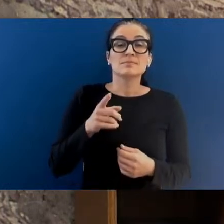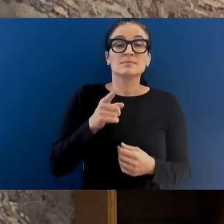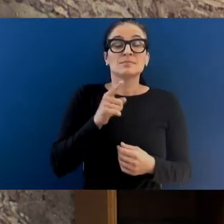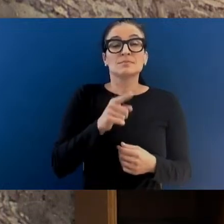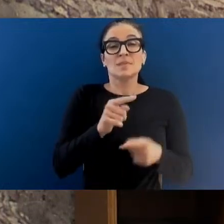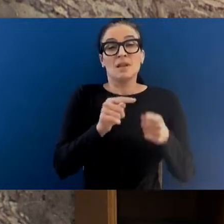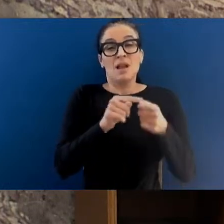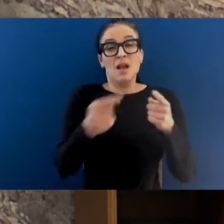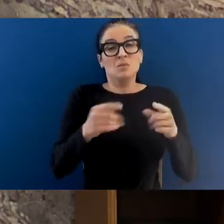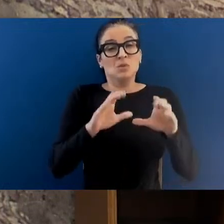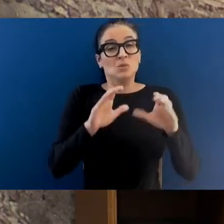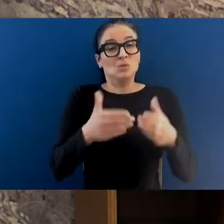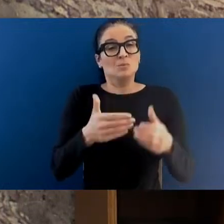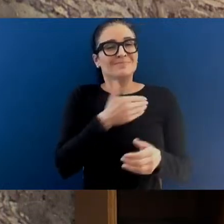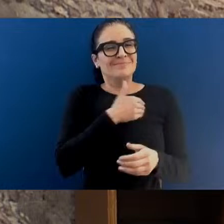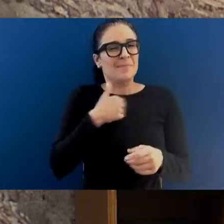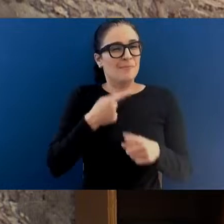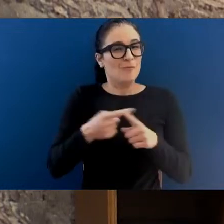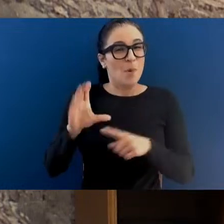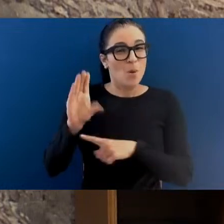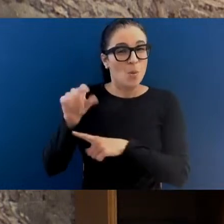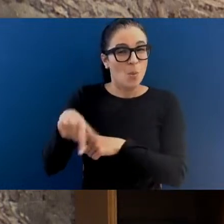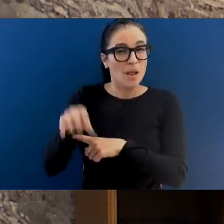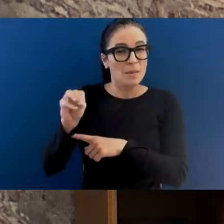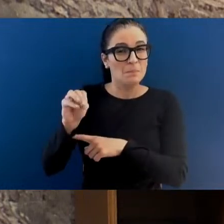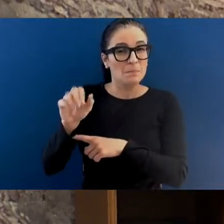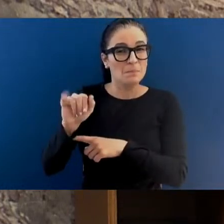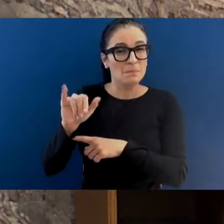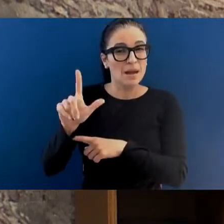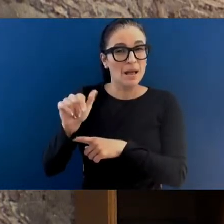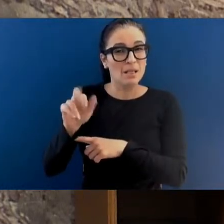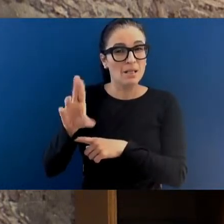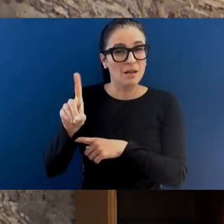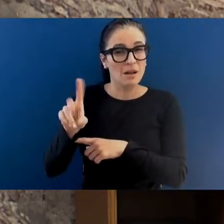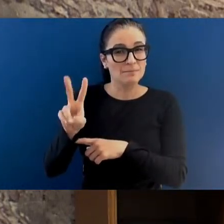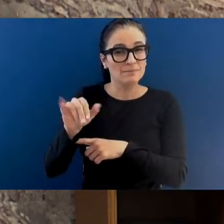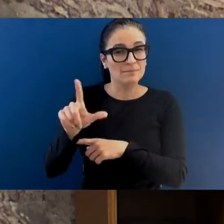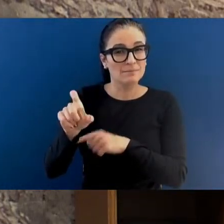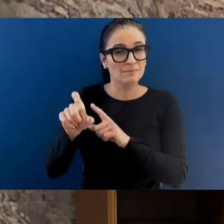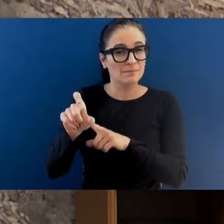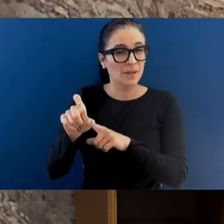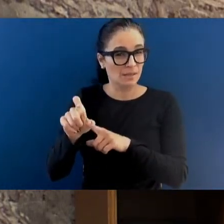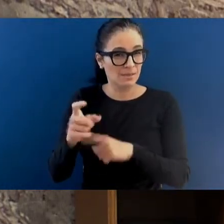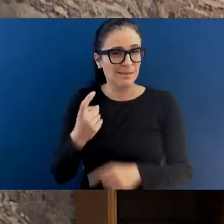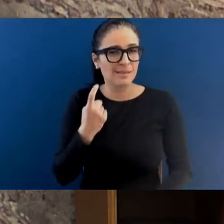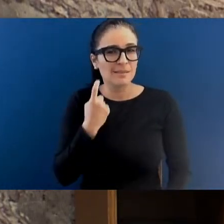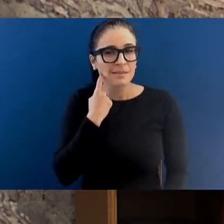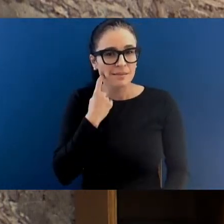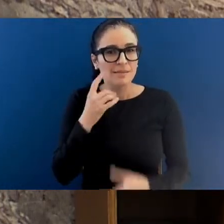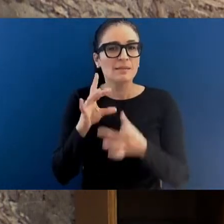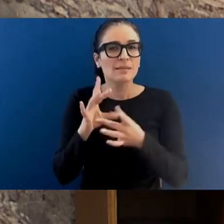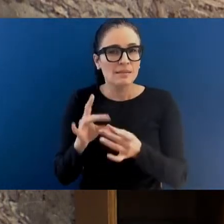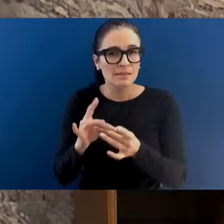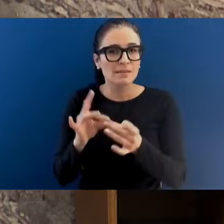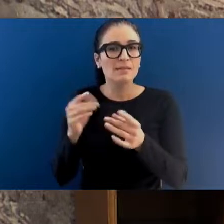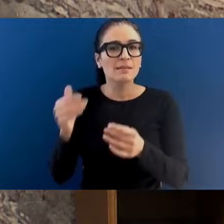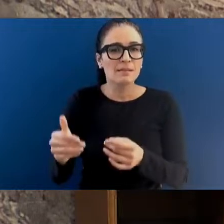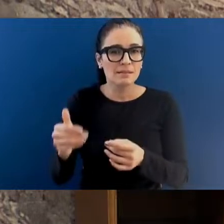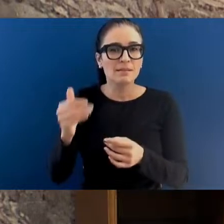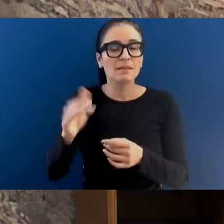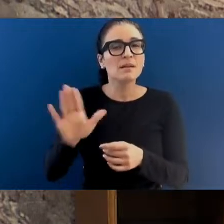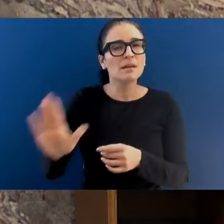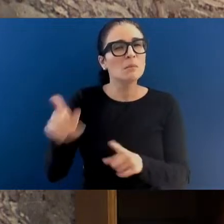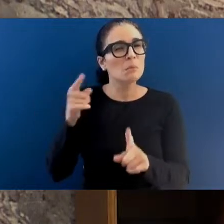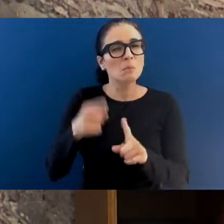at here with this line of questioning today is quite straightforward. You have a community, the Jewish